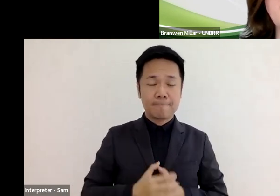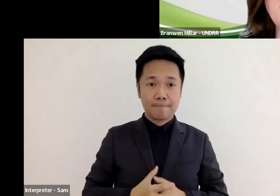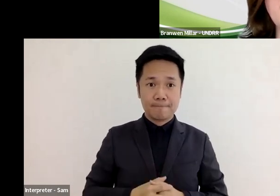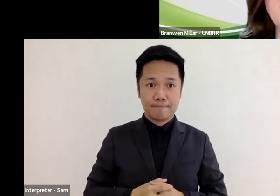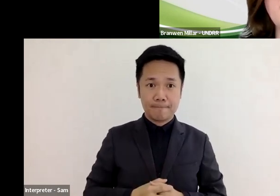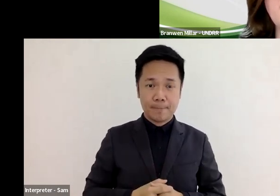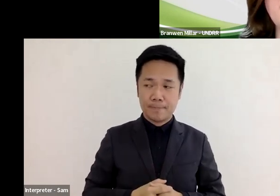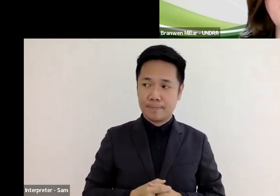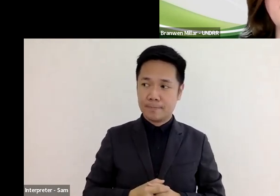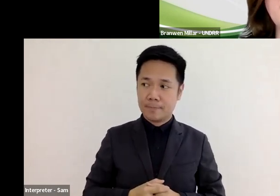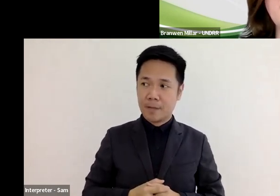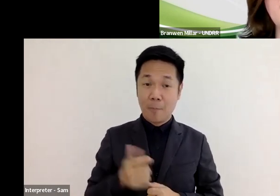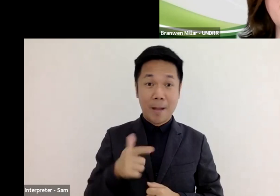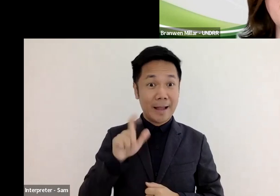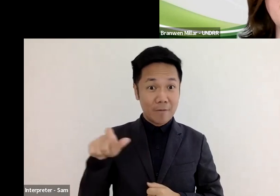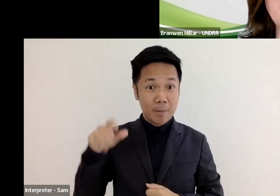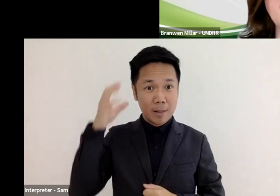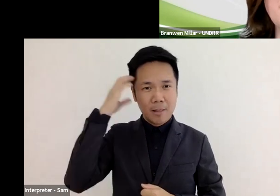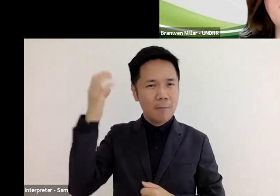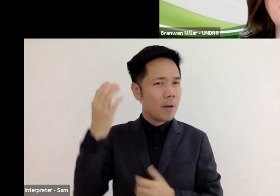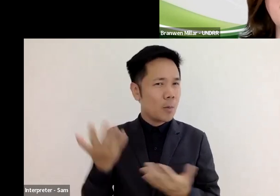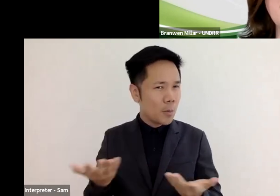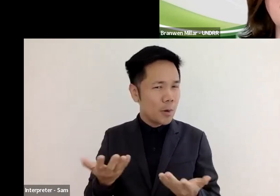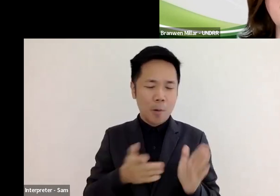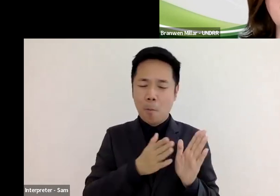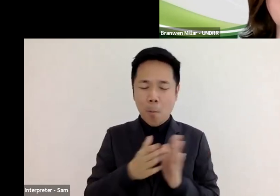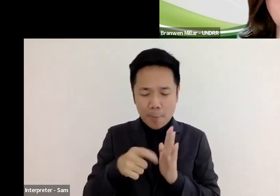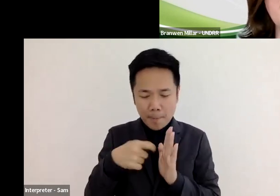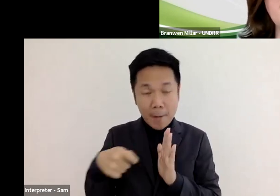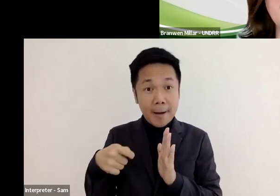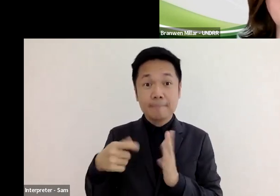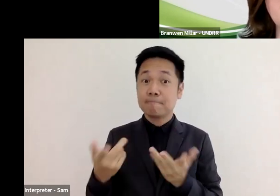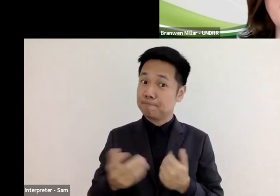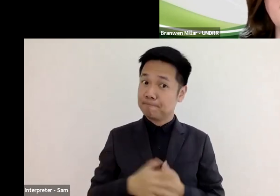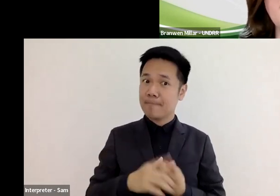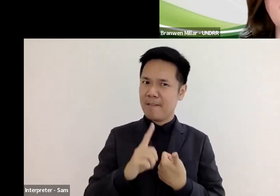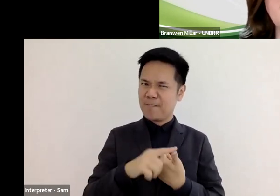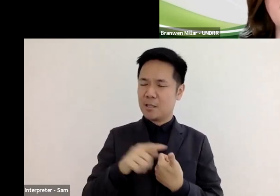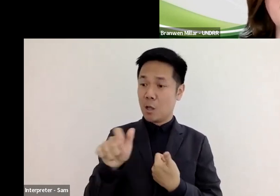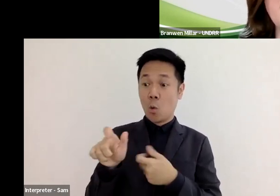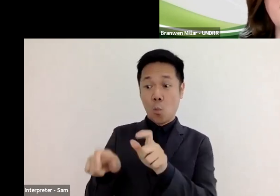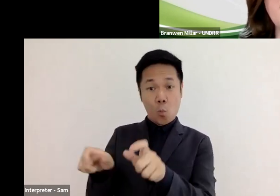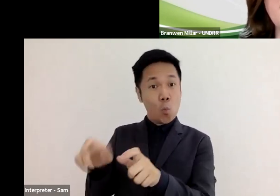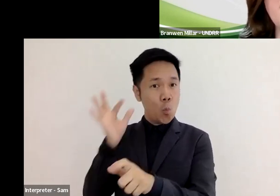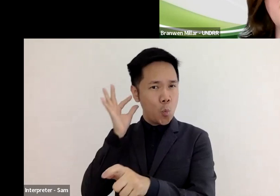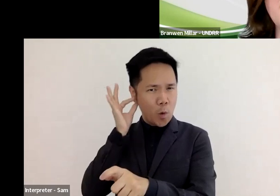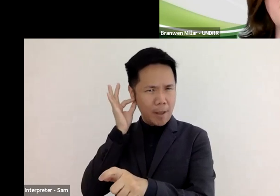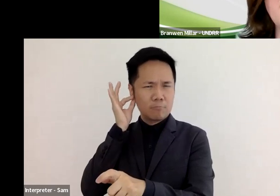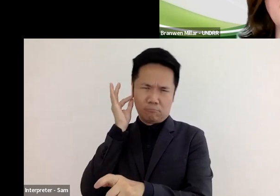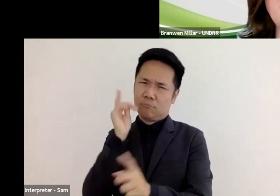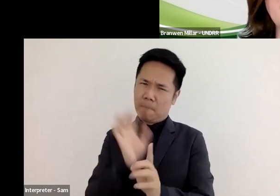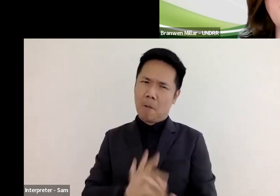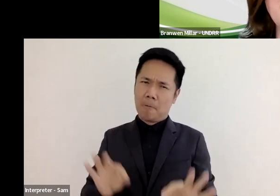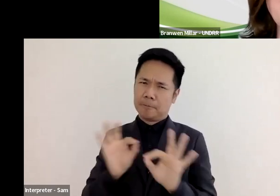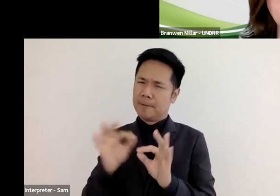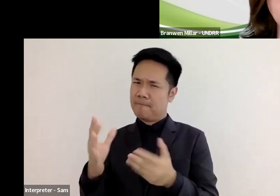led by government of Nepal. We not only agree that women are champions of community-based resource management,